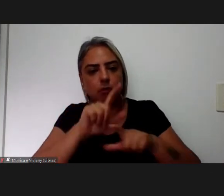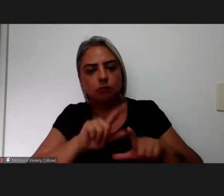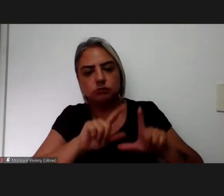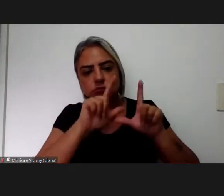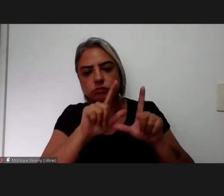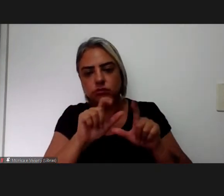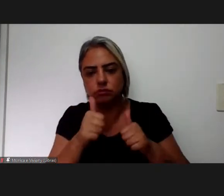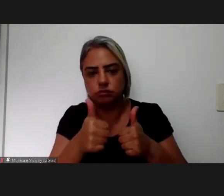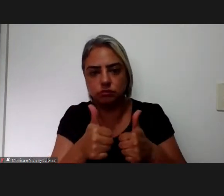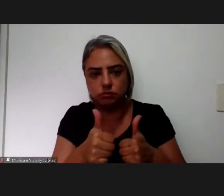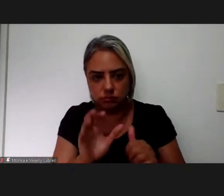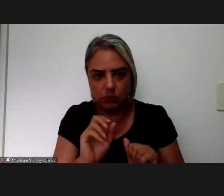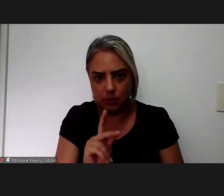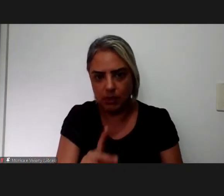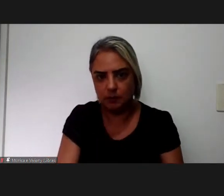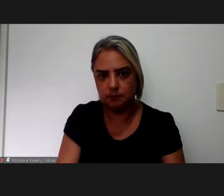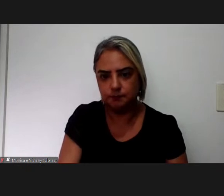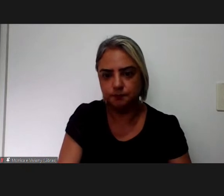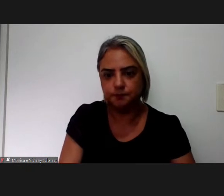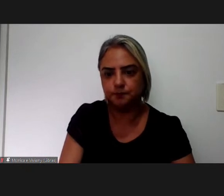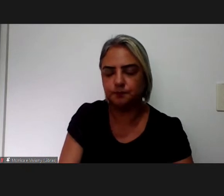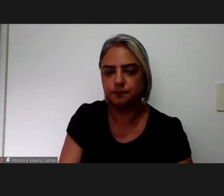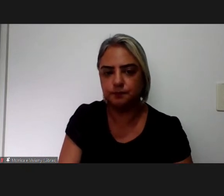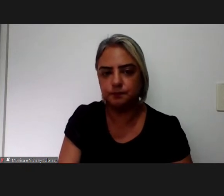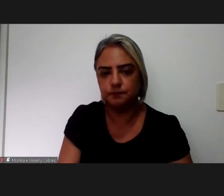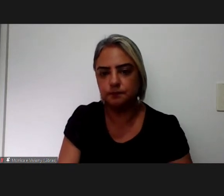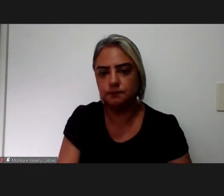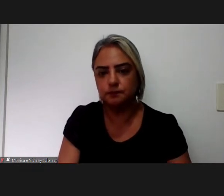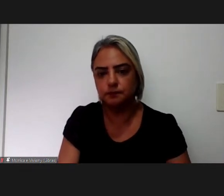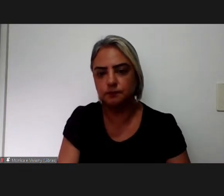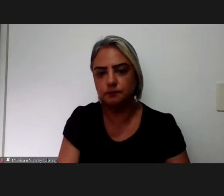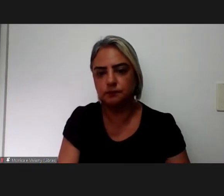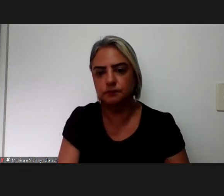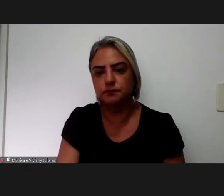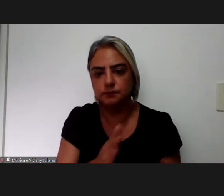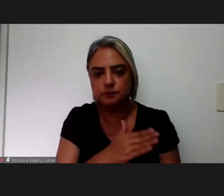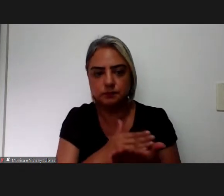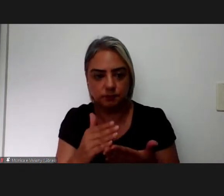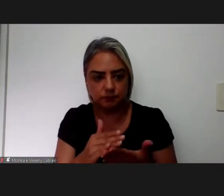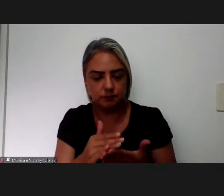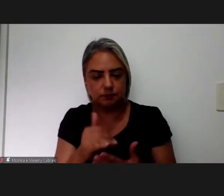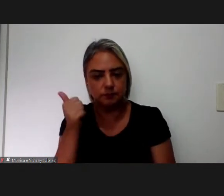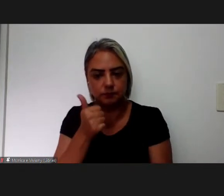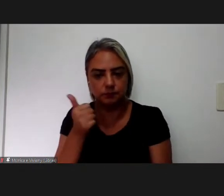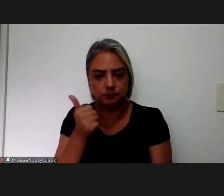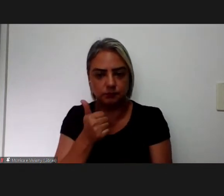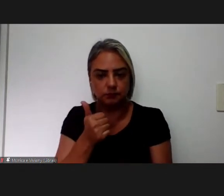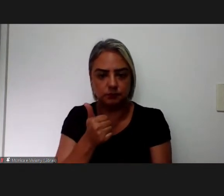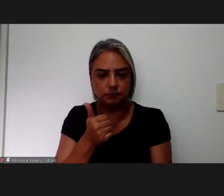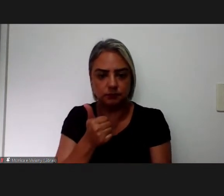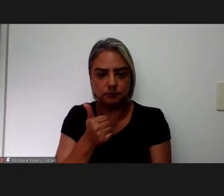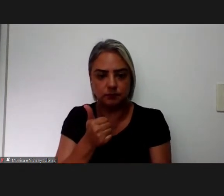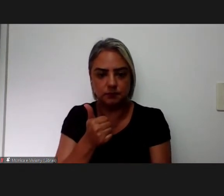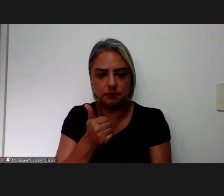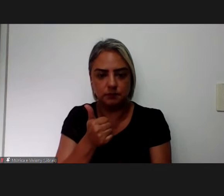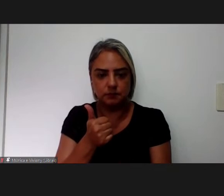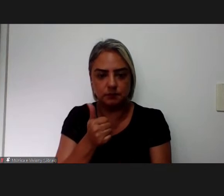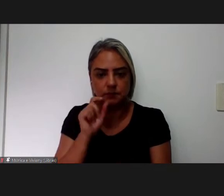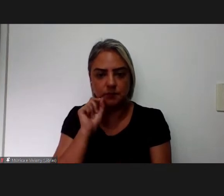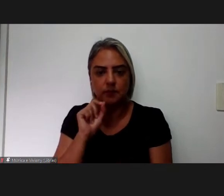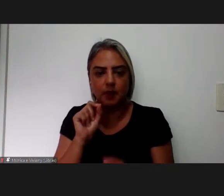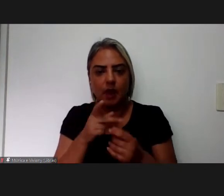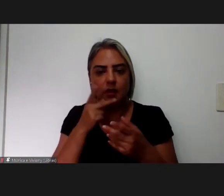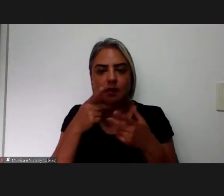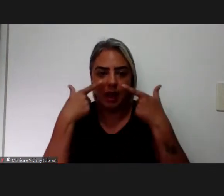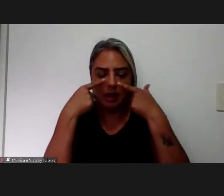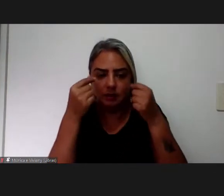Gisele. Fazer isso. Okay. Mais fácil. Mas iniciando, né, primeiro... But beginning first, que falar de